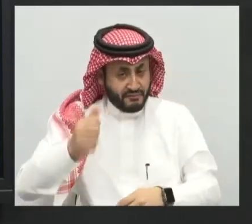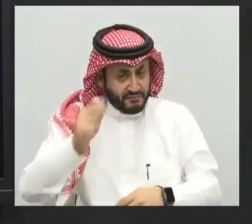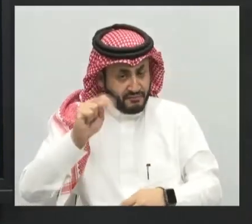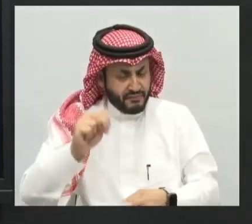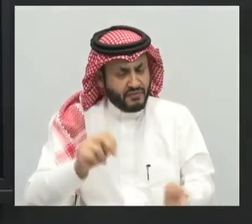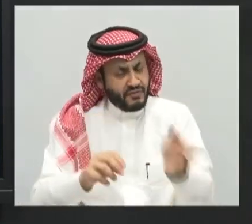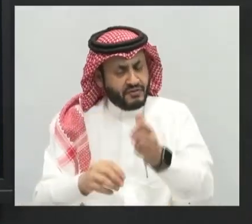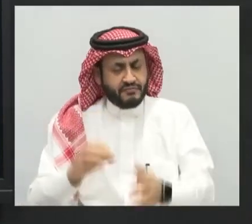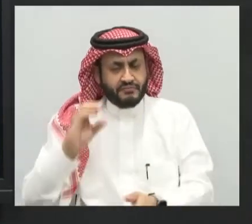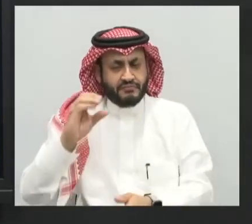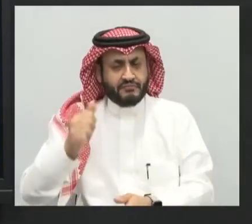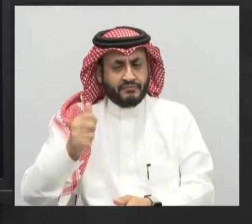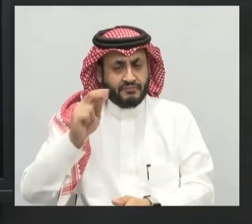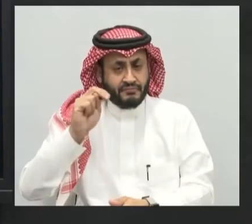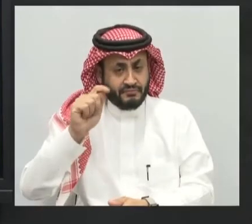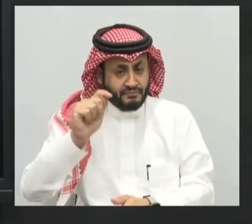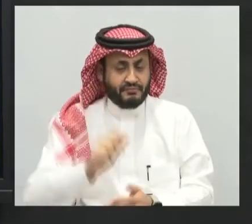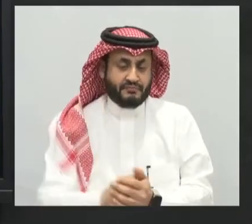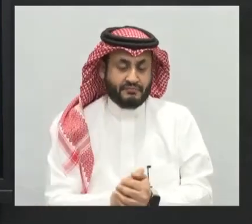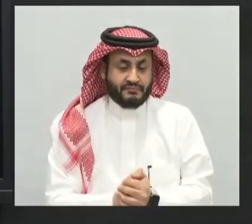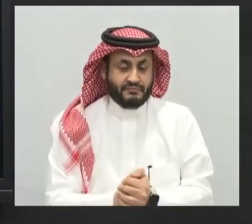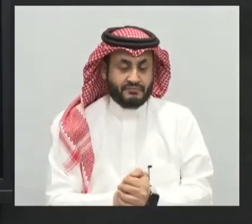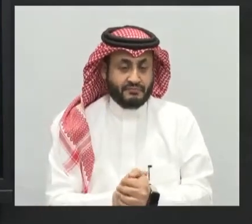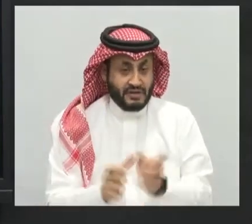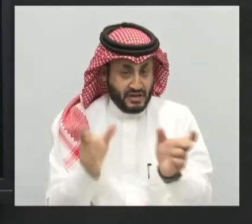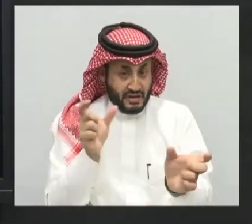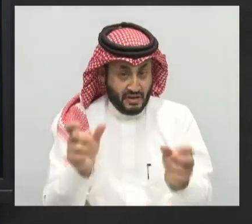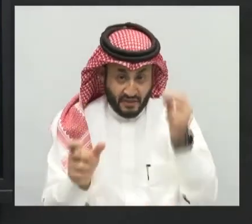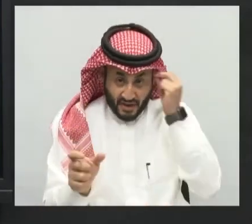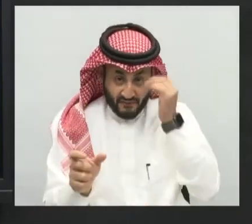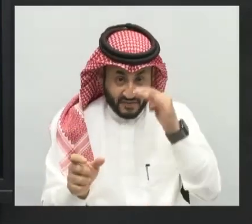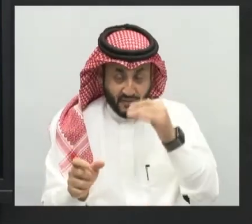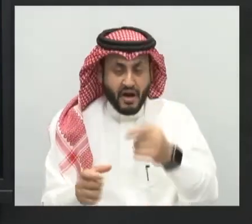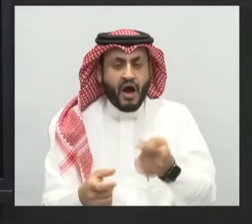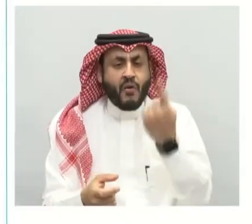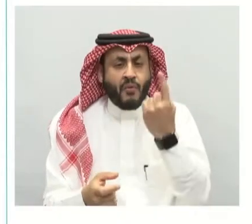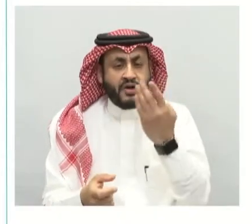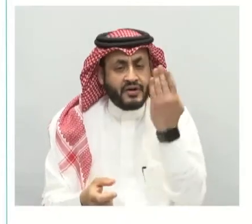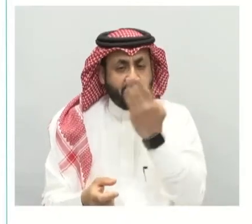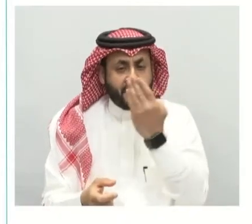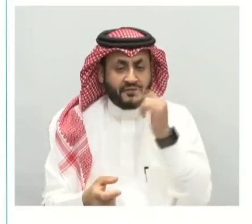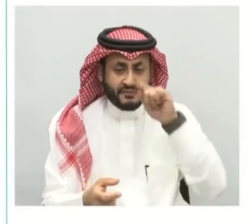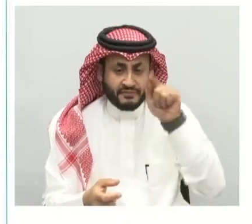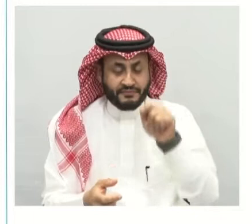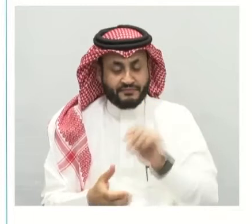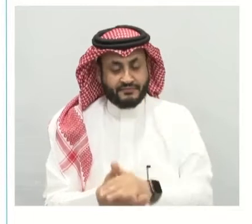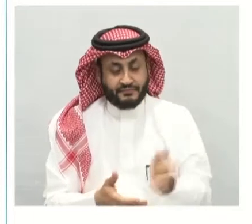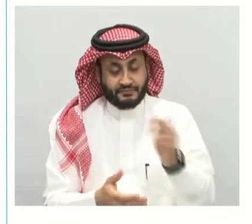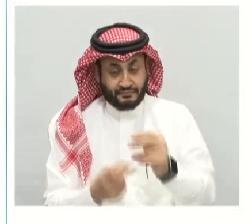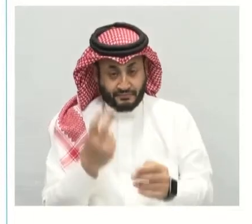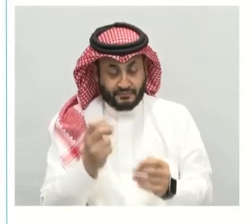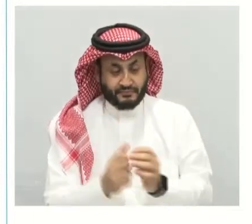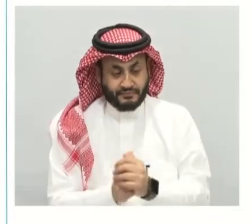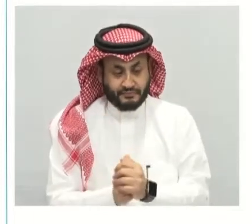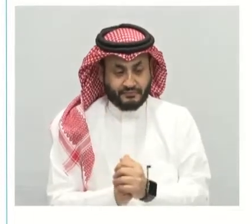finish, then we can say that the answer is either can or can't. And also the other number two,